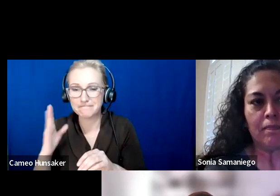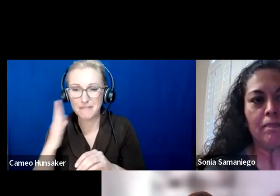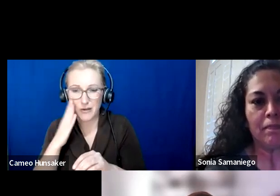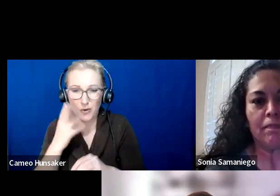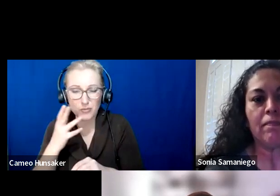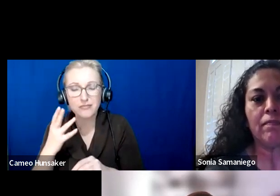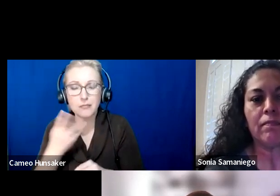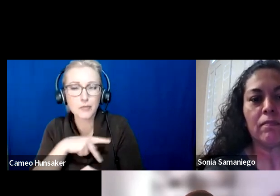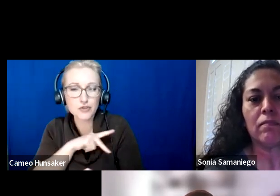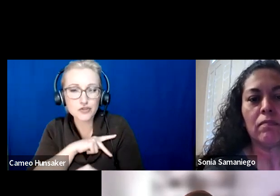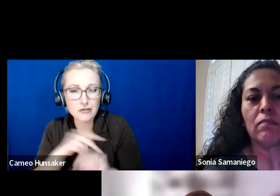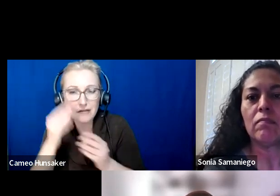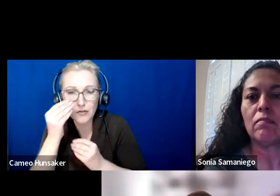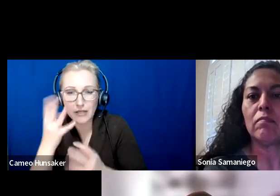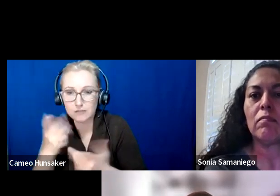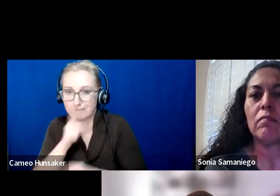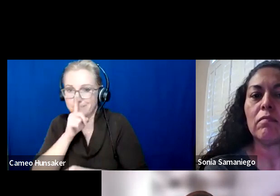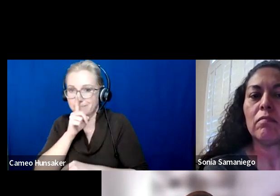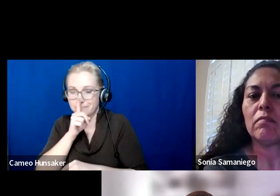your case, but I think generally,